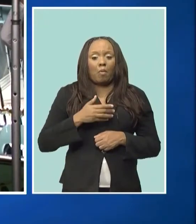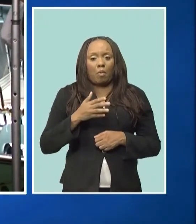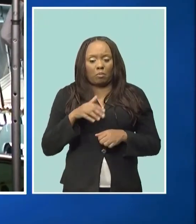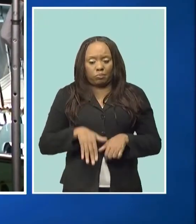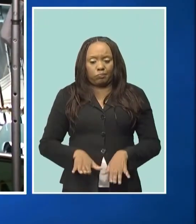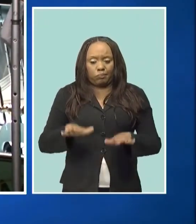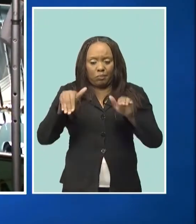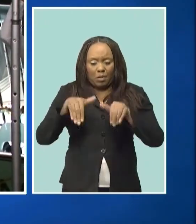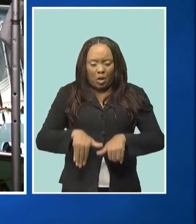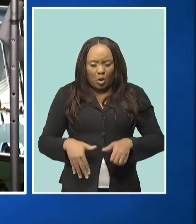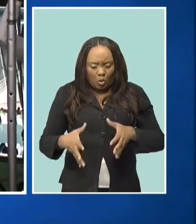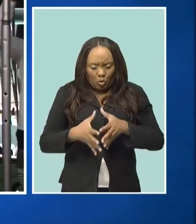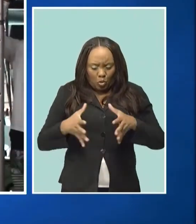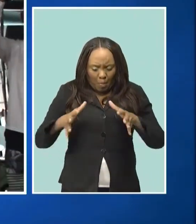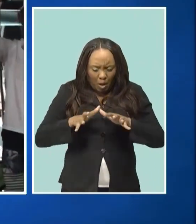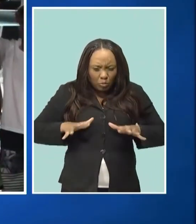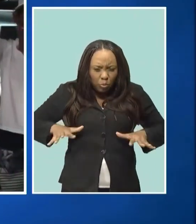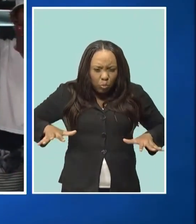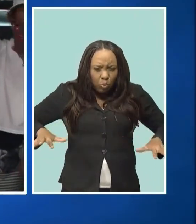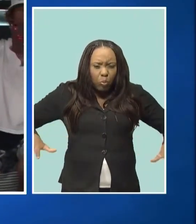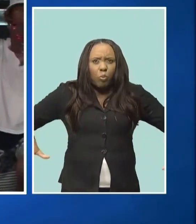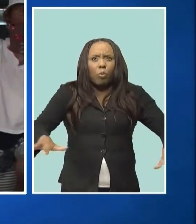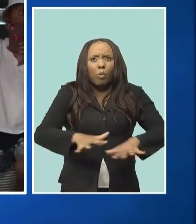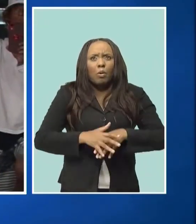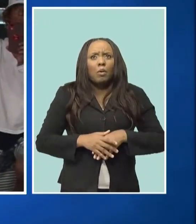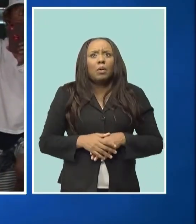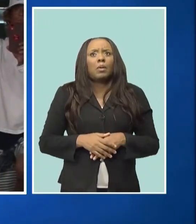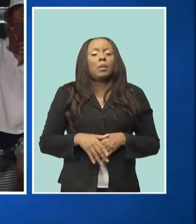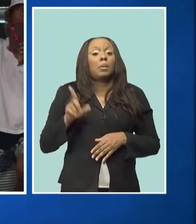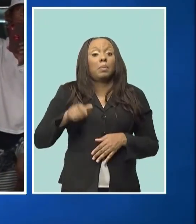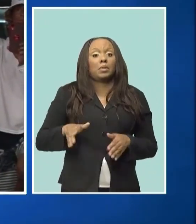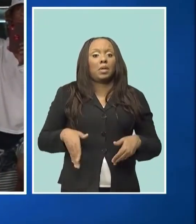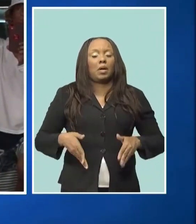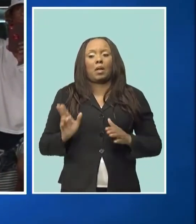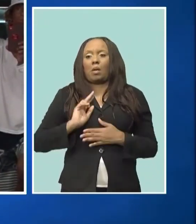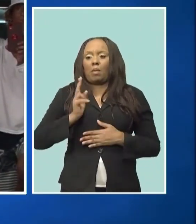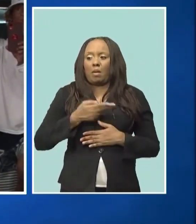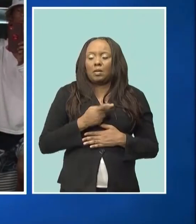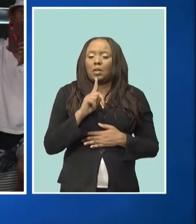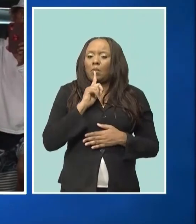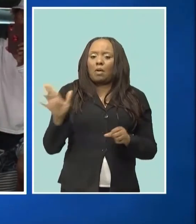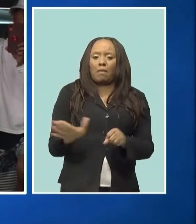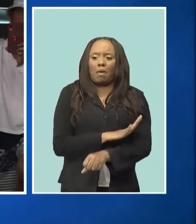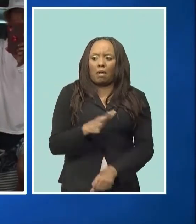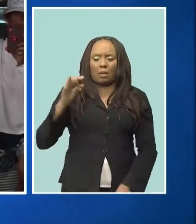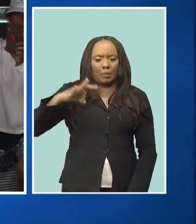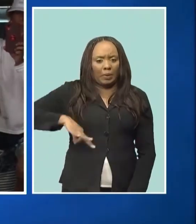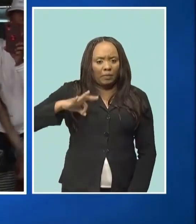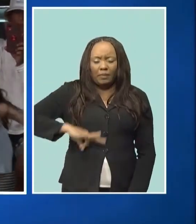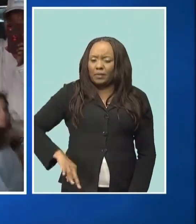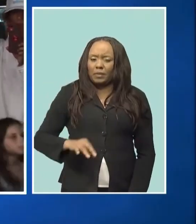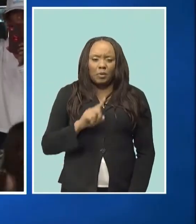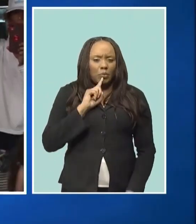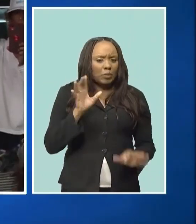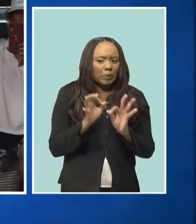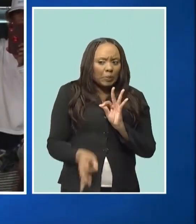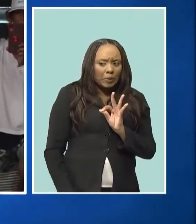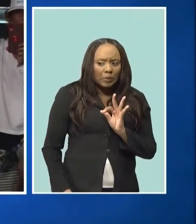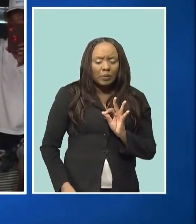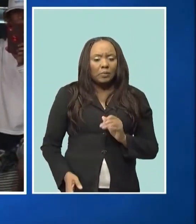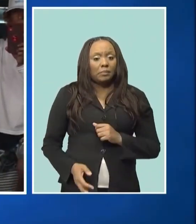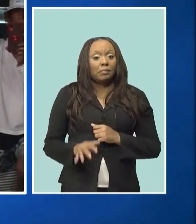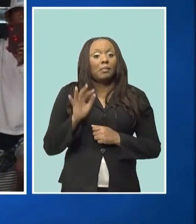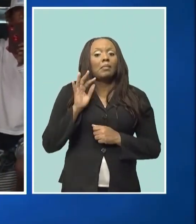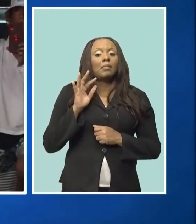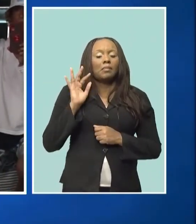our land space must allow us to have 430 times more financial wherewithal. Simple as that. And that is what